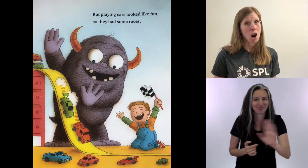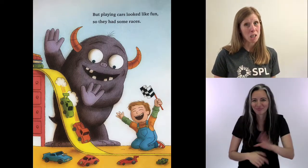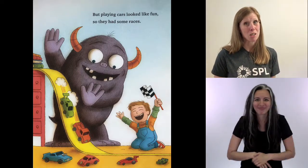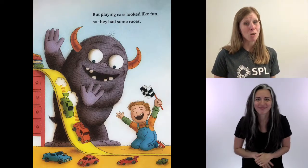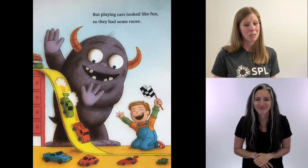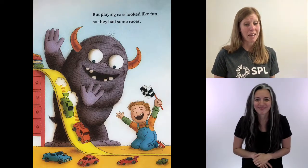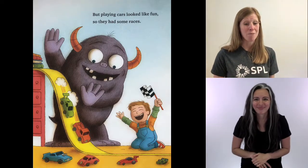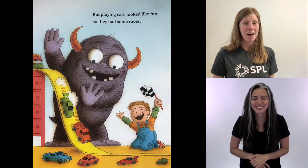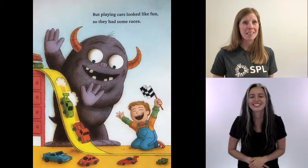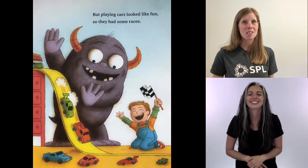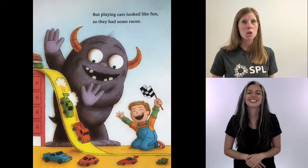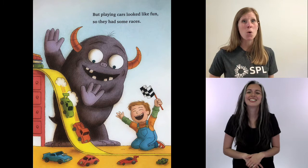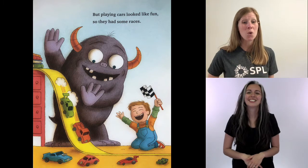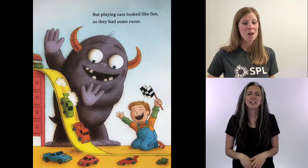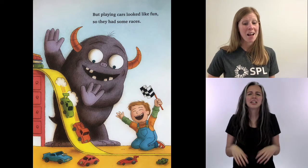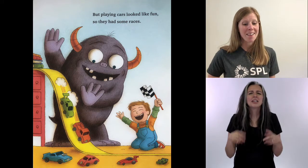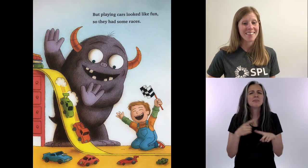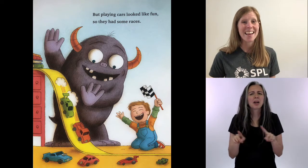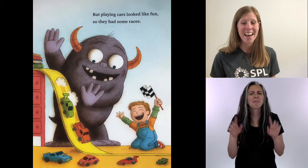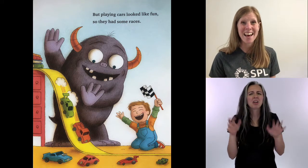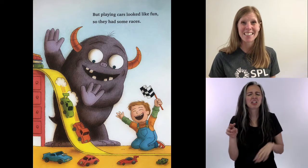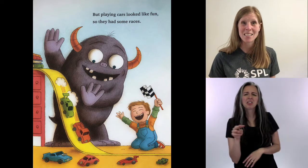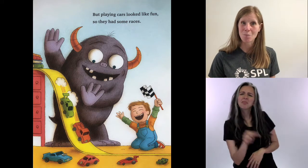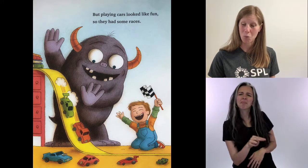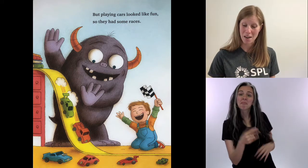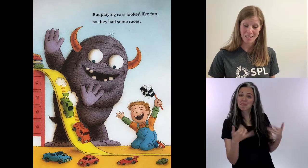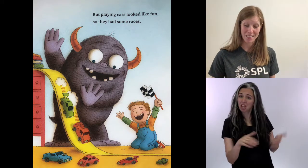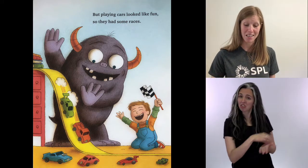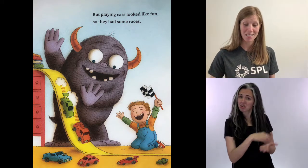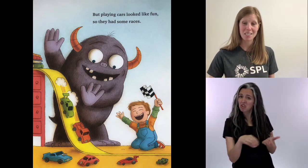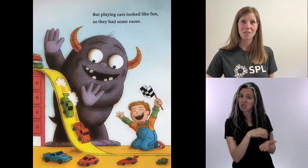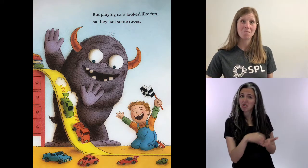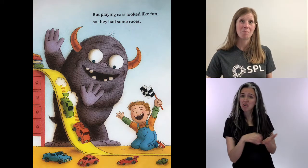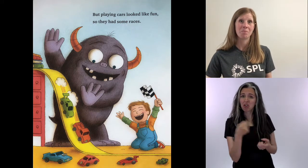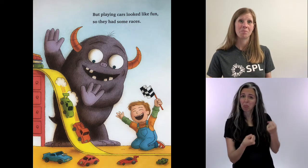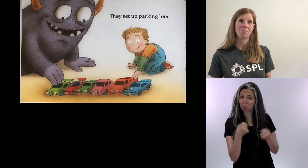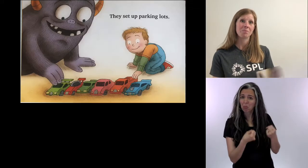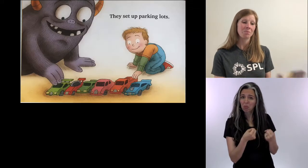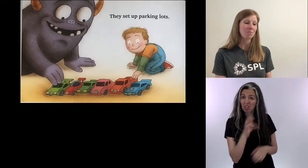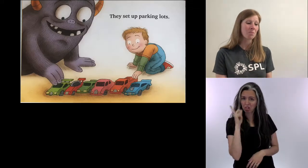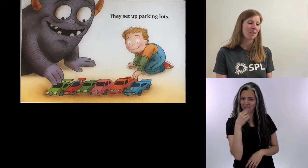playing cars looked like fun, so they had some races.